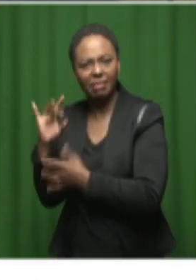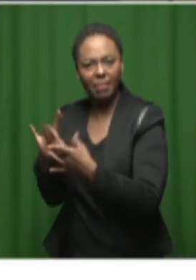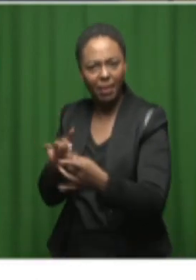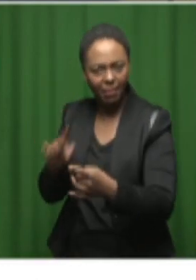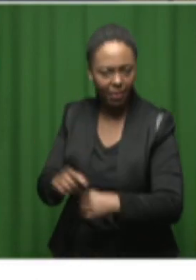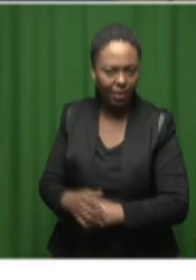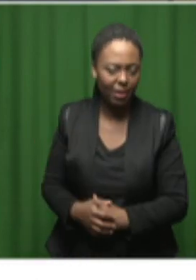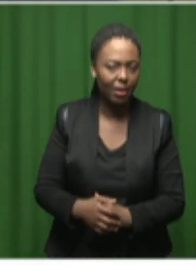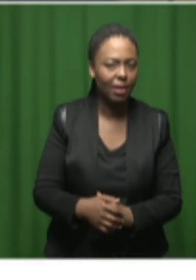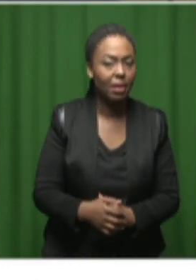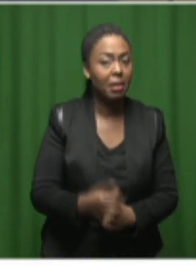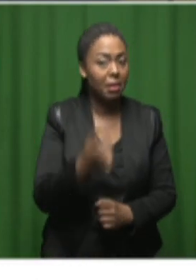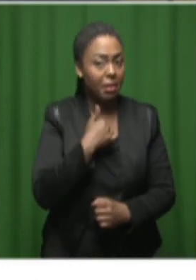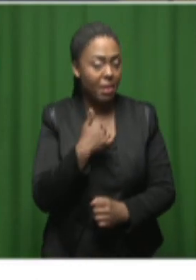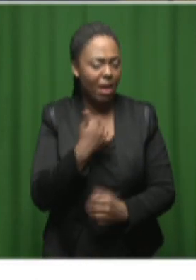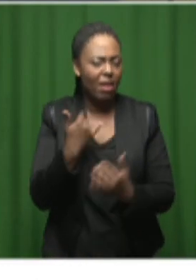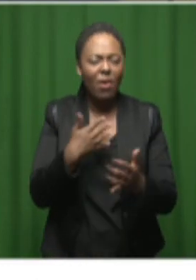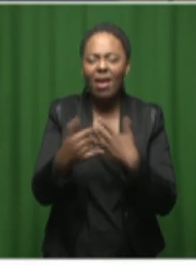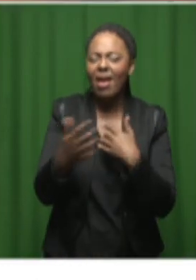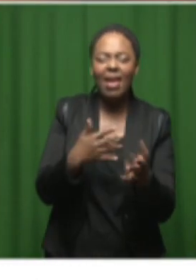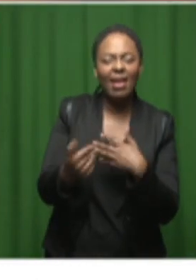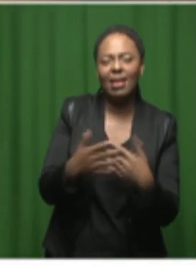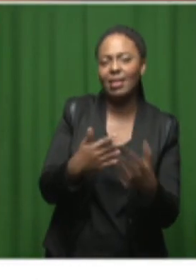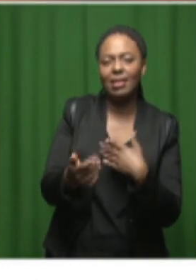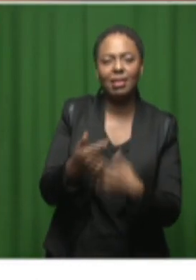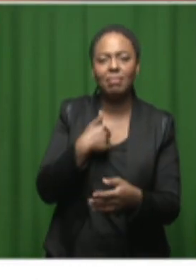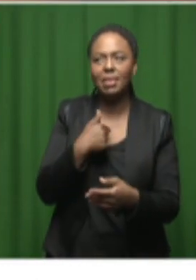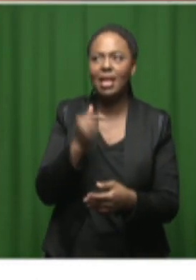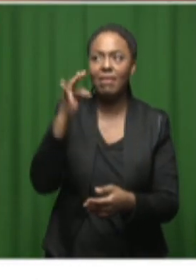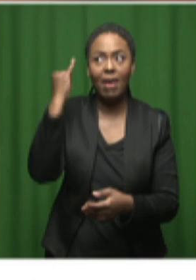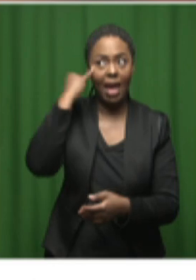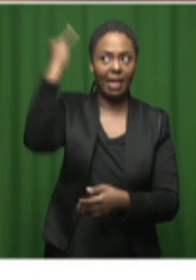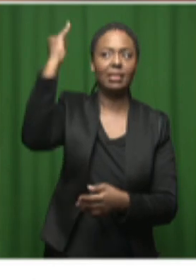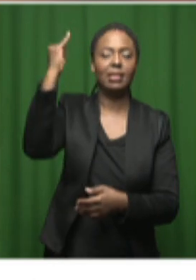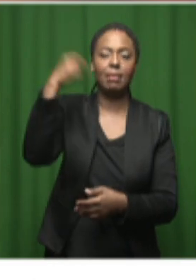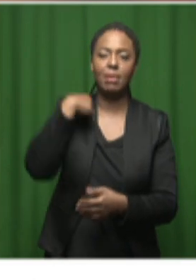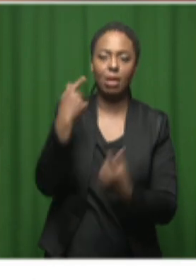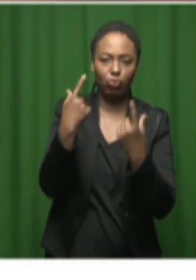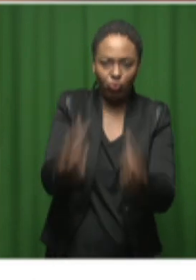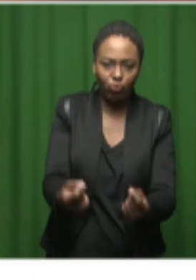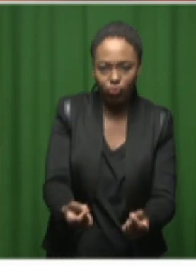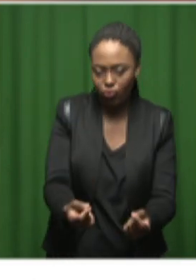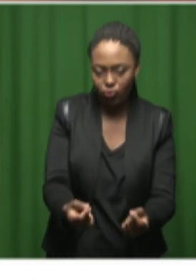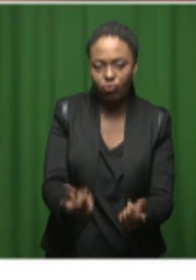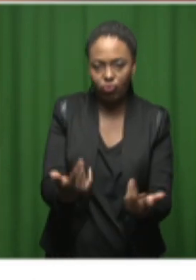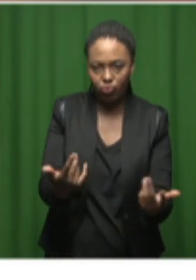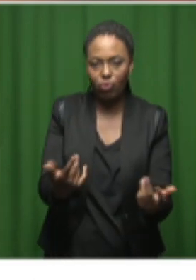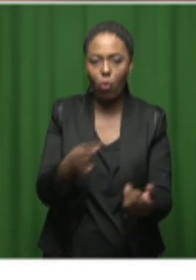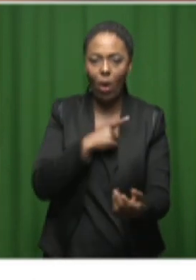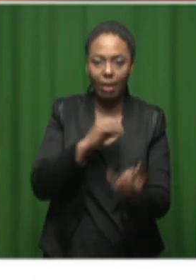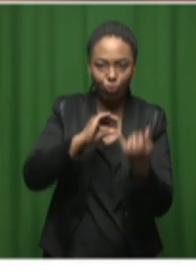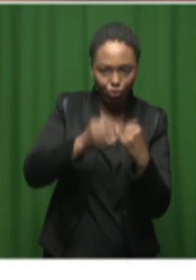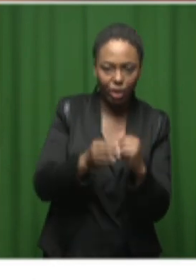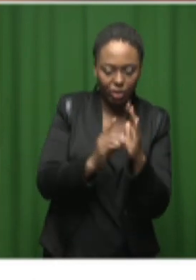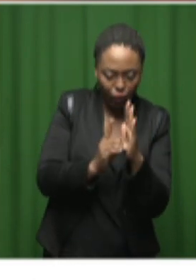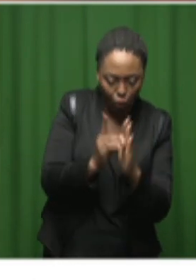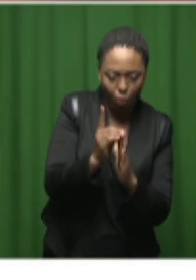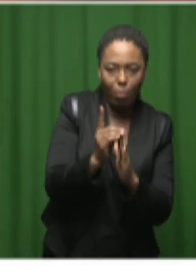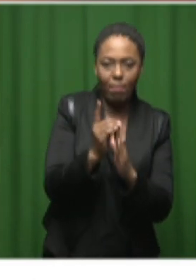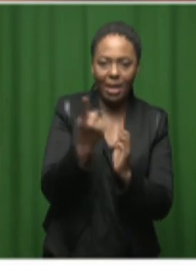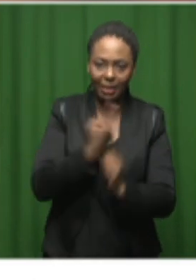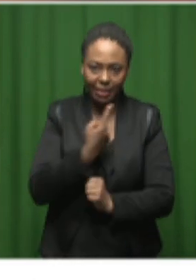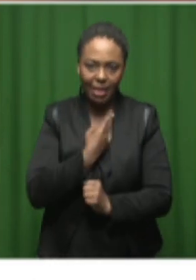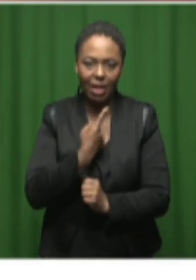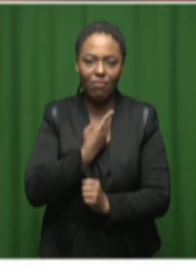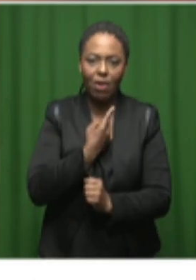So I just sample any cuisine that I'm in the mood for because, like I said, I'm still trying to, you know, develop myself in the food styling journey.